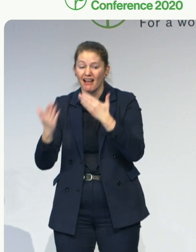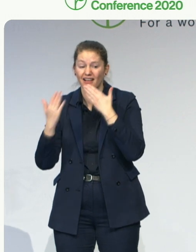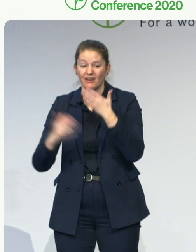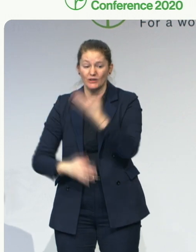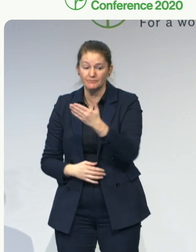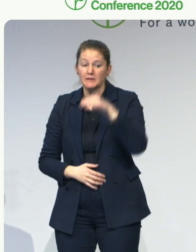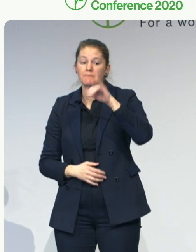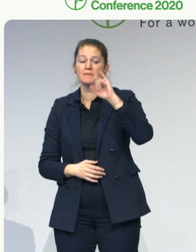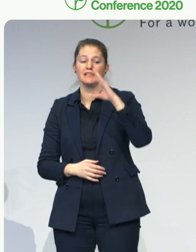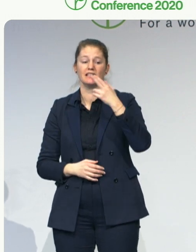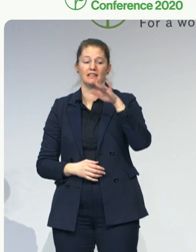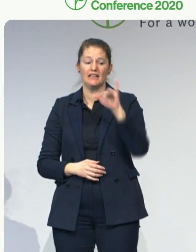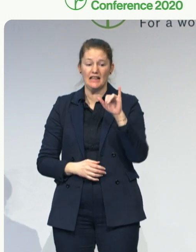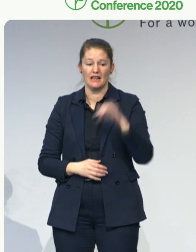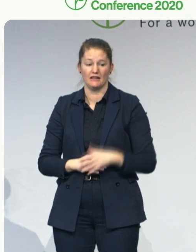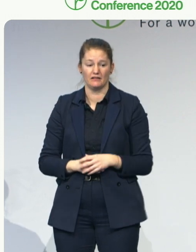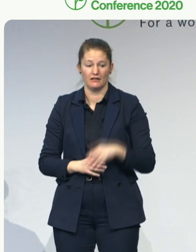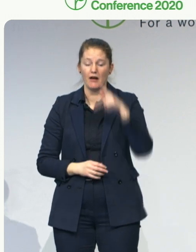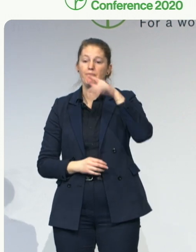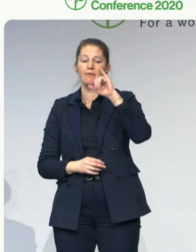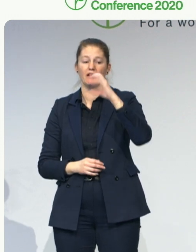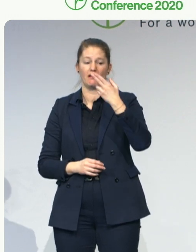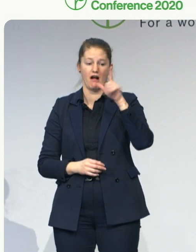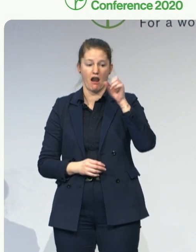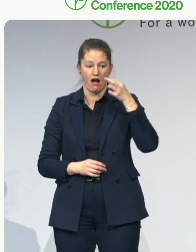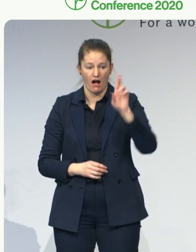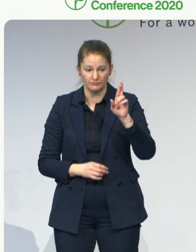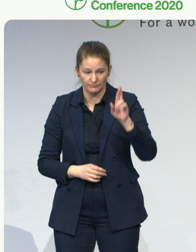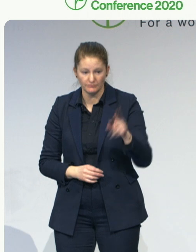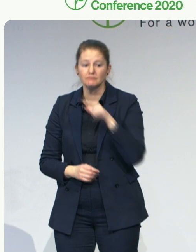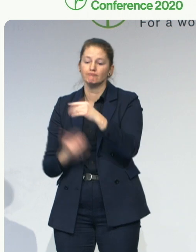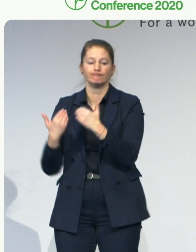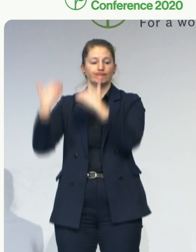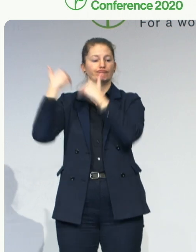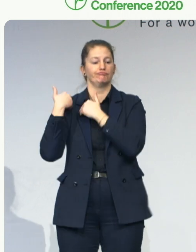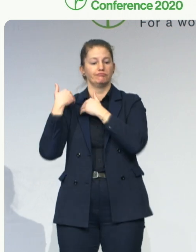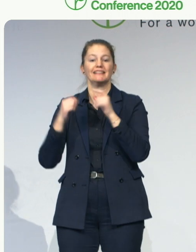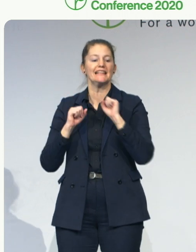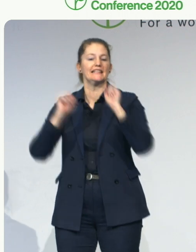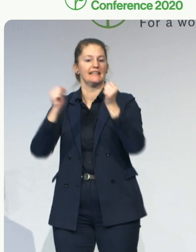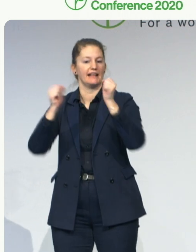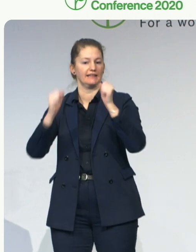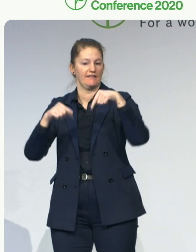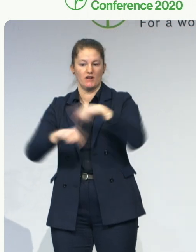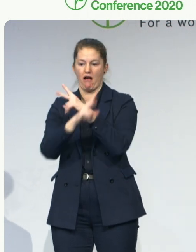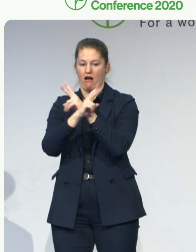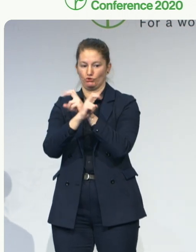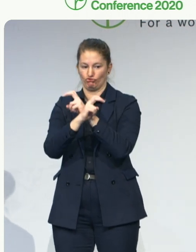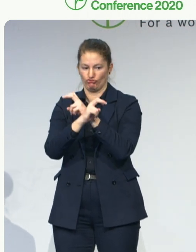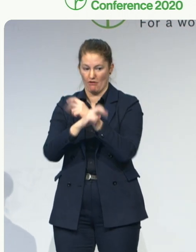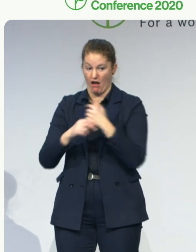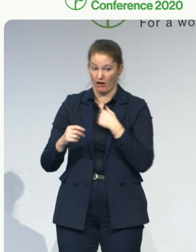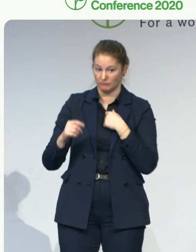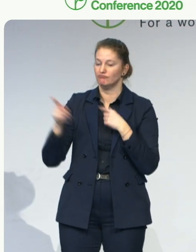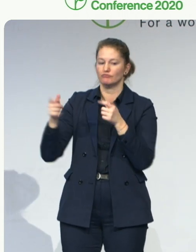the activities together with Karin Pranjes for our activities in Austria. Thank you so much, Michi and Frau